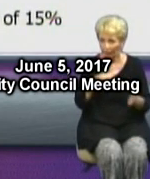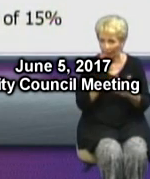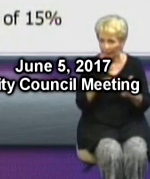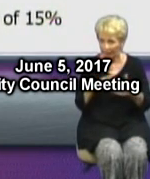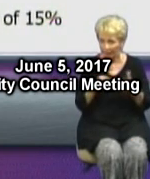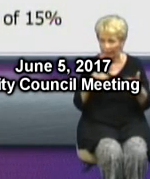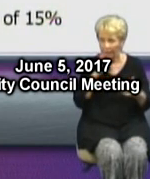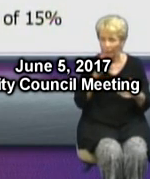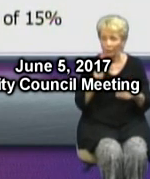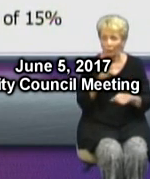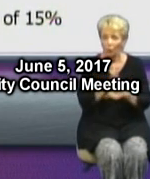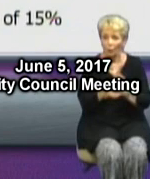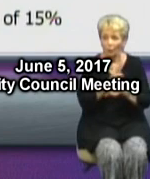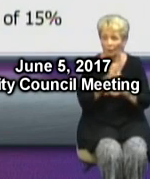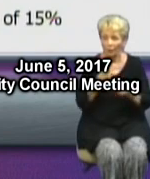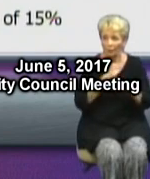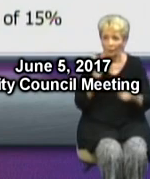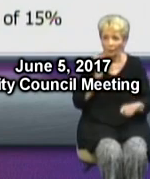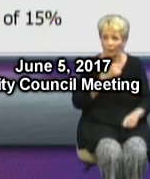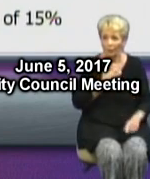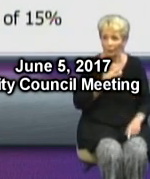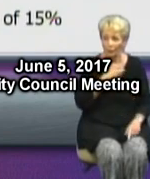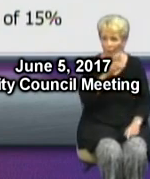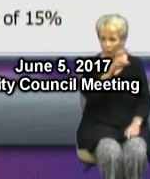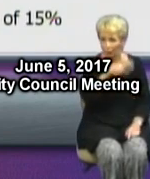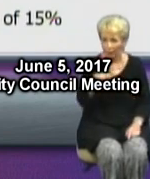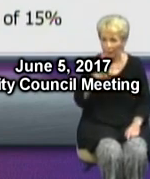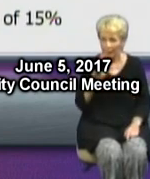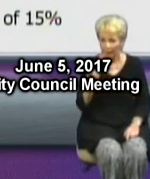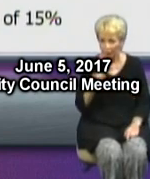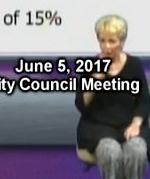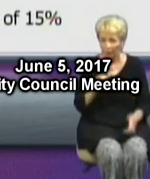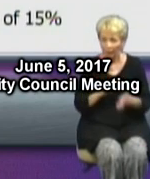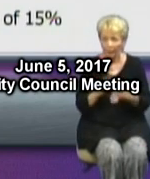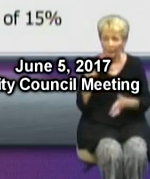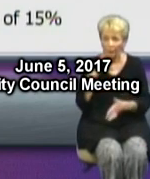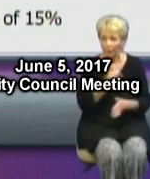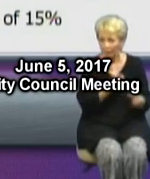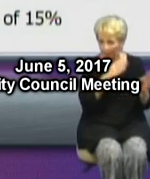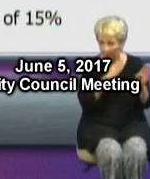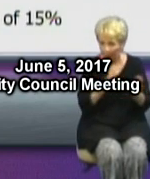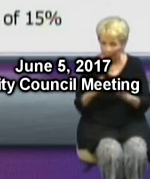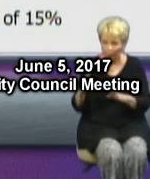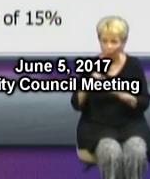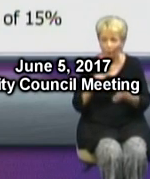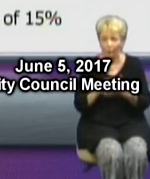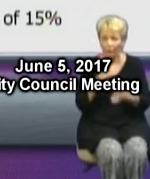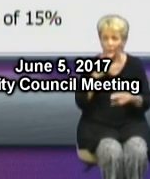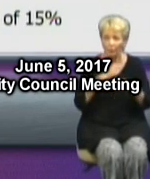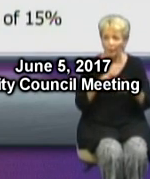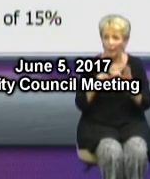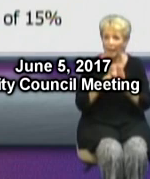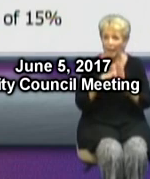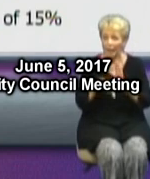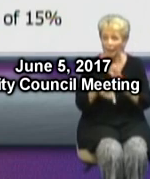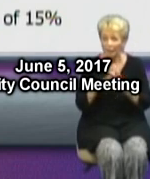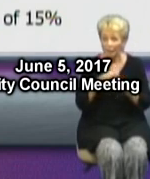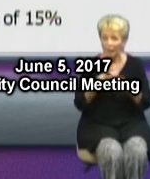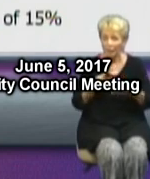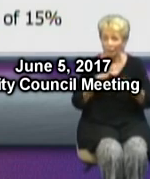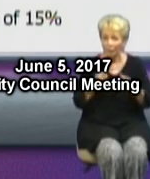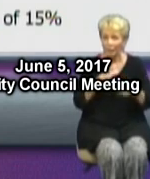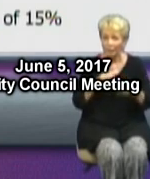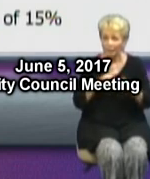$408,000 is being used from our transition of insurance, which we had planned to do, which we'll talk about later, which would fund the pay